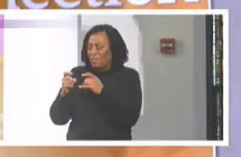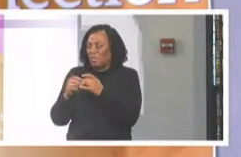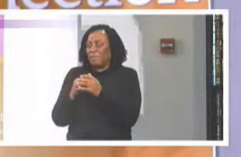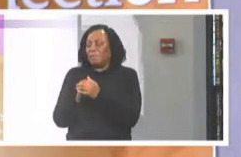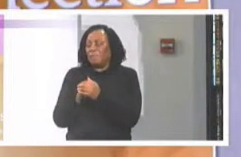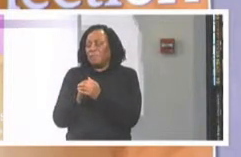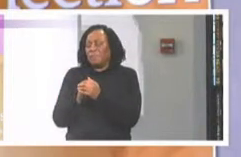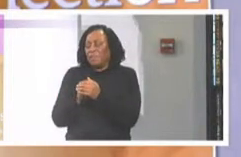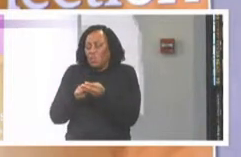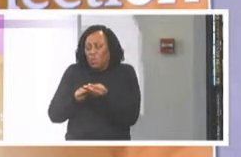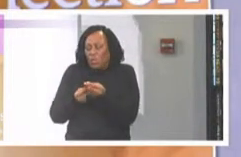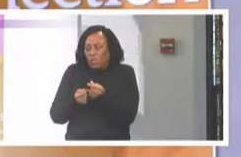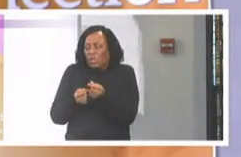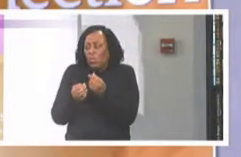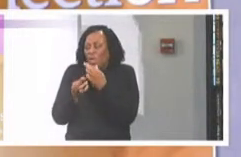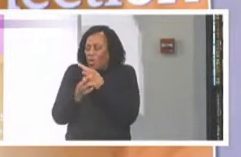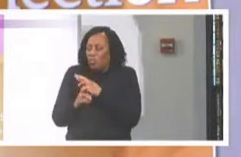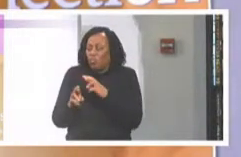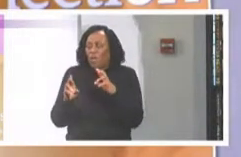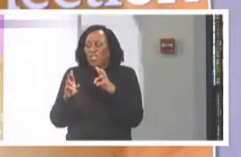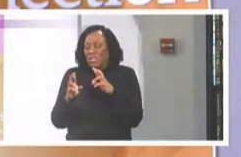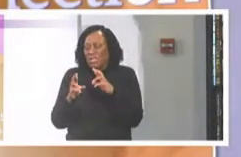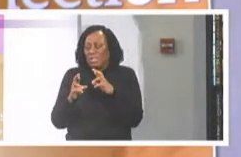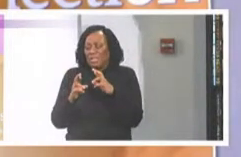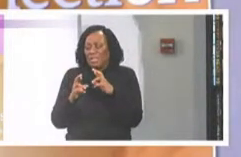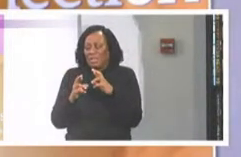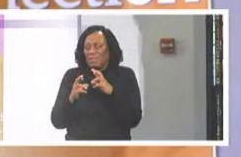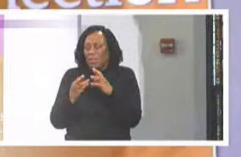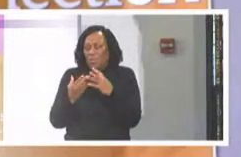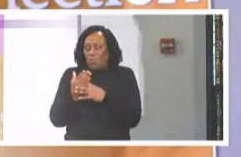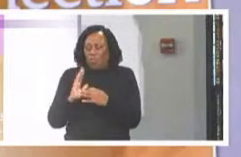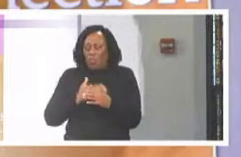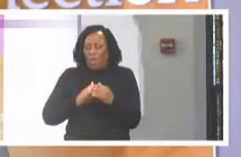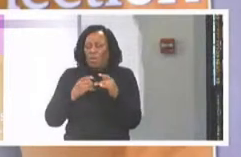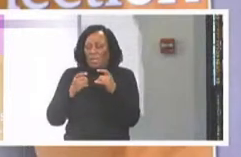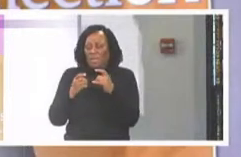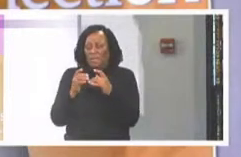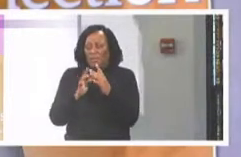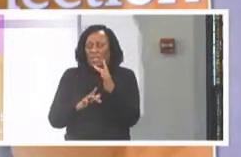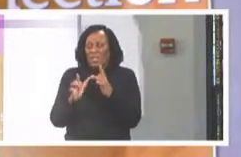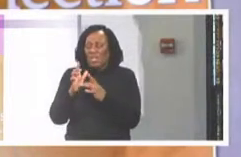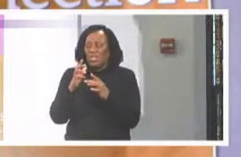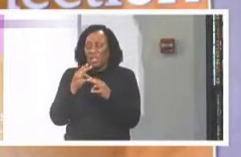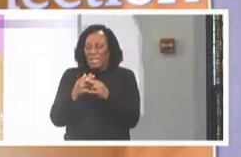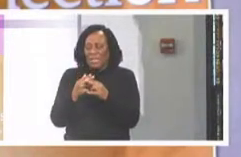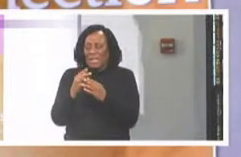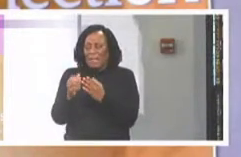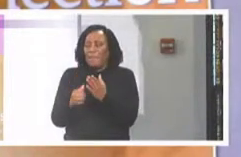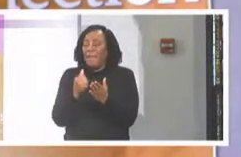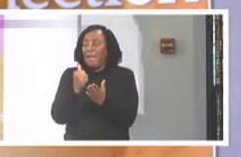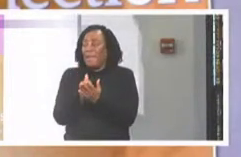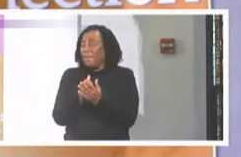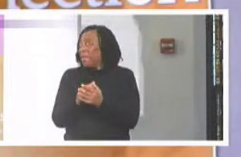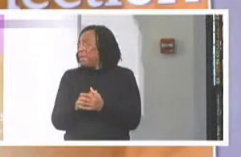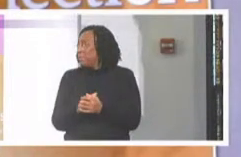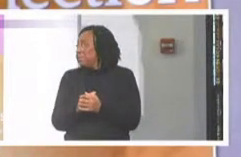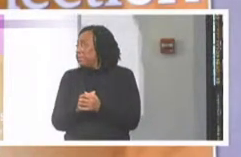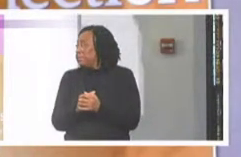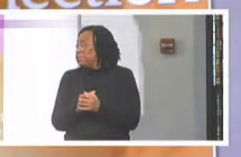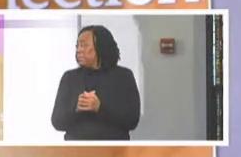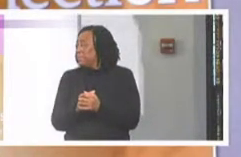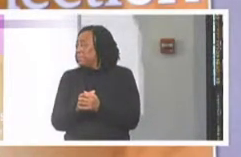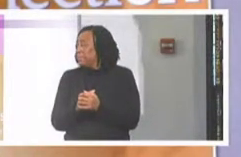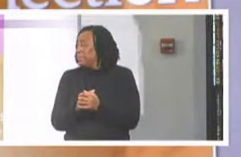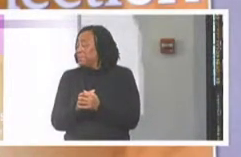sow a seed of righteousness, Lord God, through our first fruits. This we pray in Jesus' name. Amen. God bless you all. Let's pay attention to our